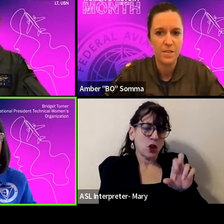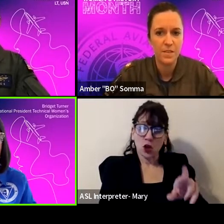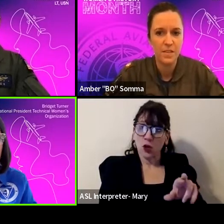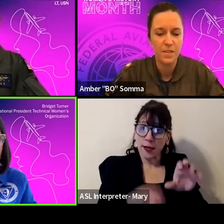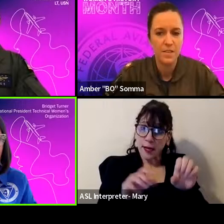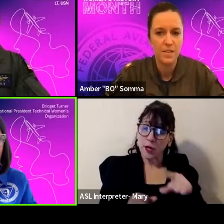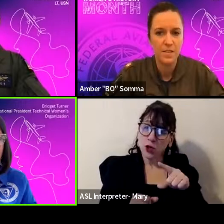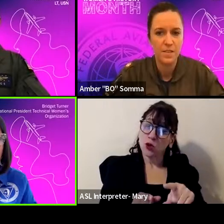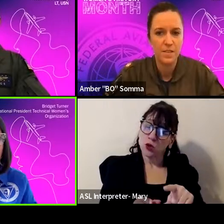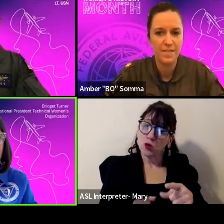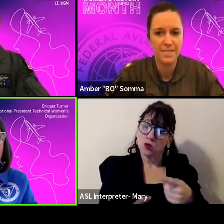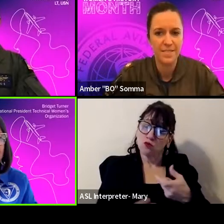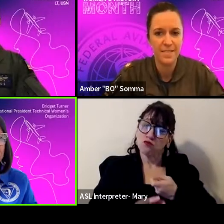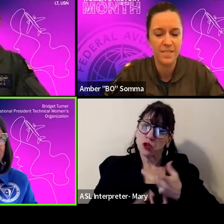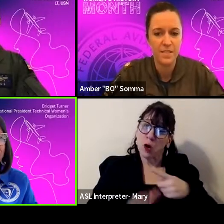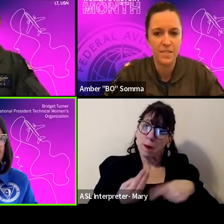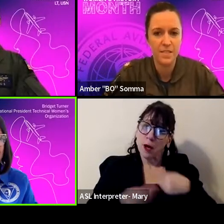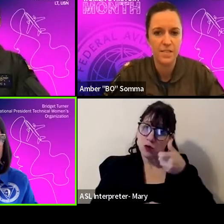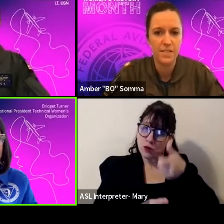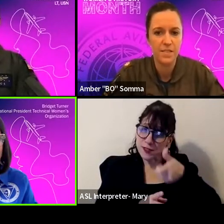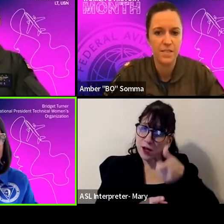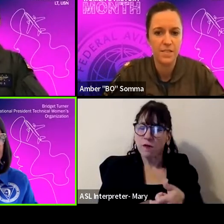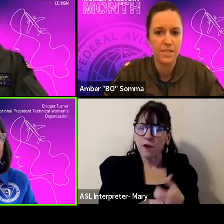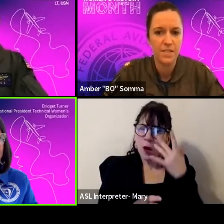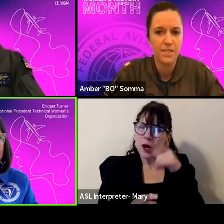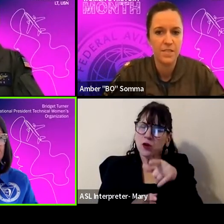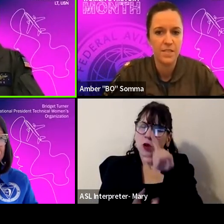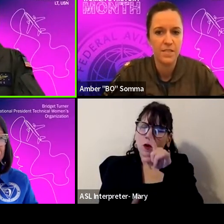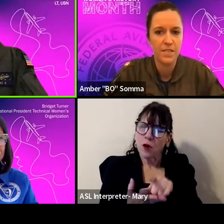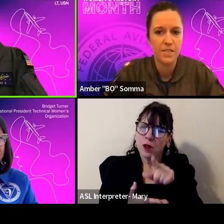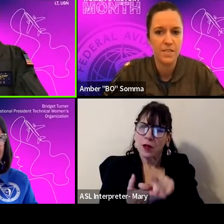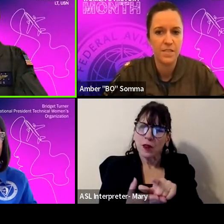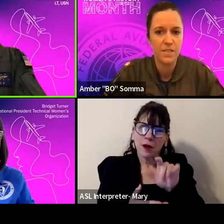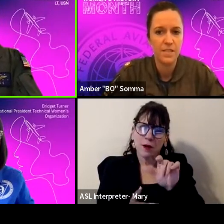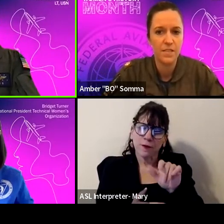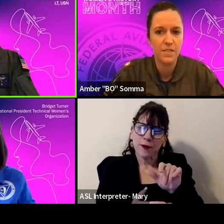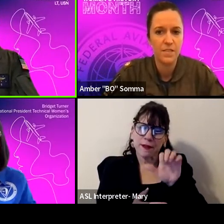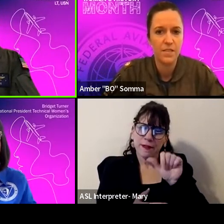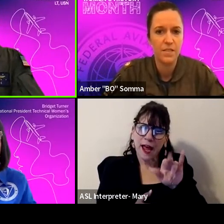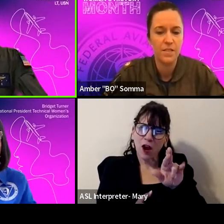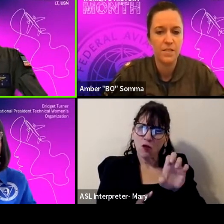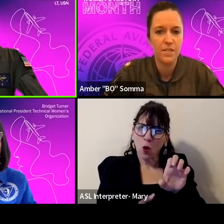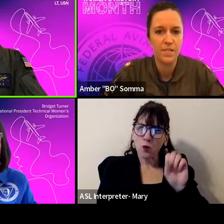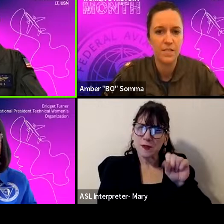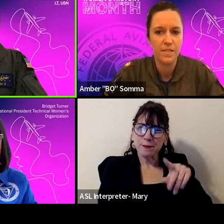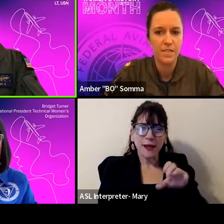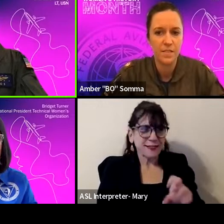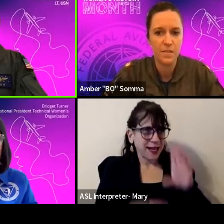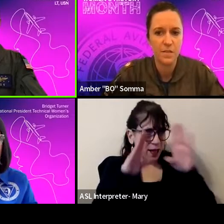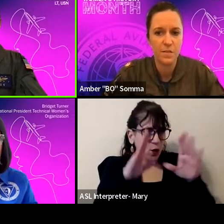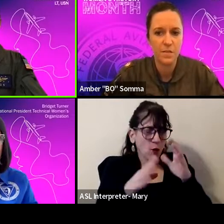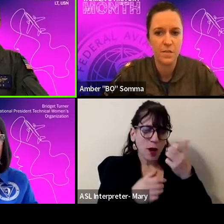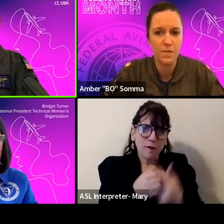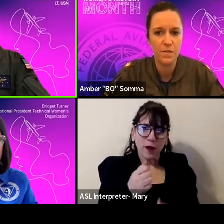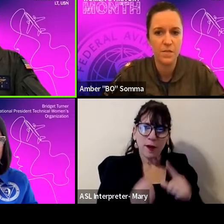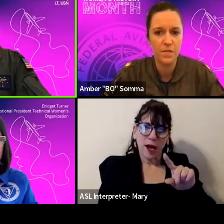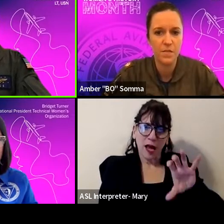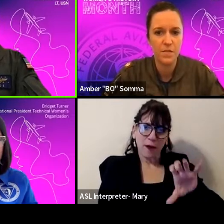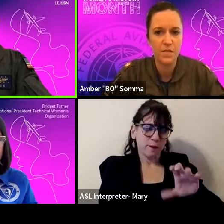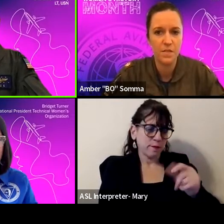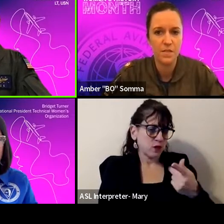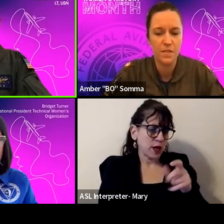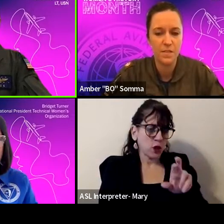what inspired you to fall in love with aerospace. Sure. Hi, everyone. Good evening. My name is Chandler